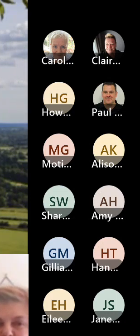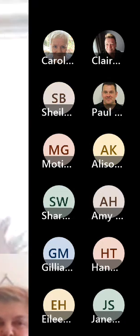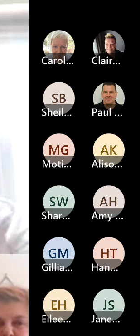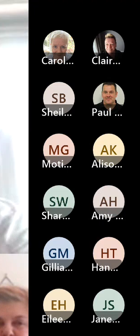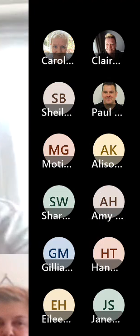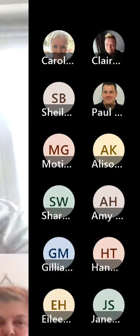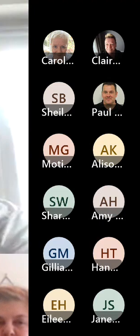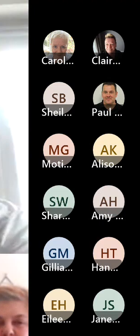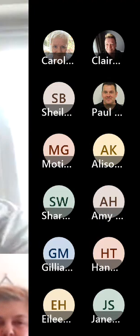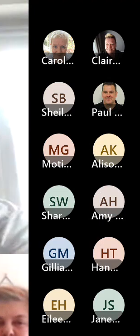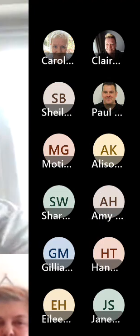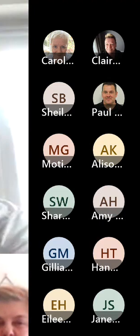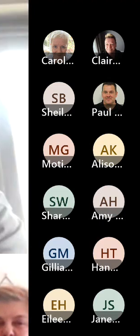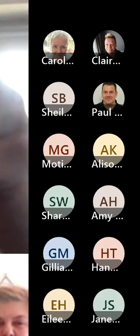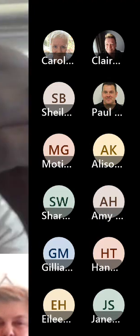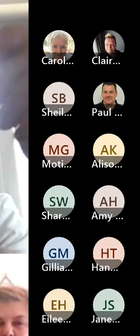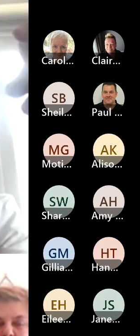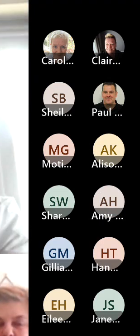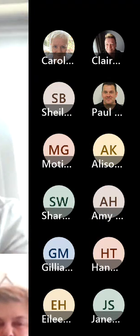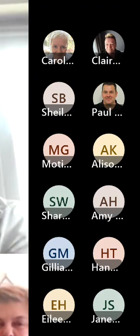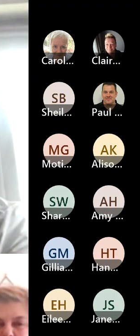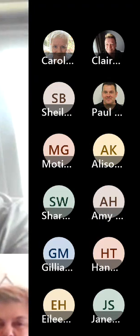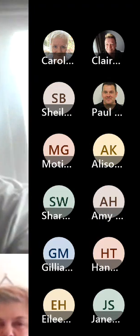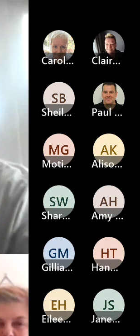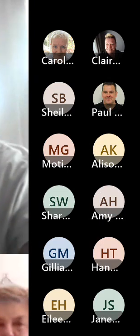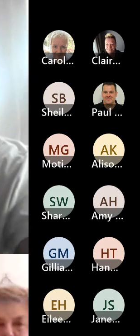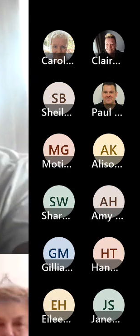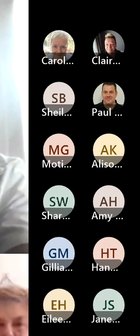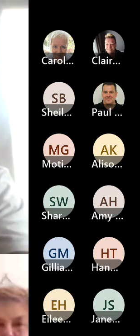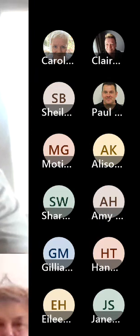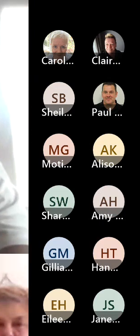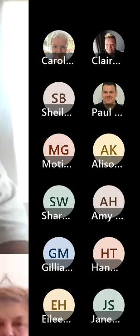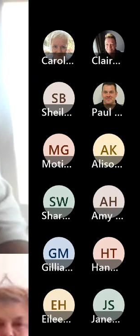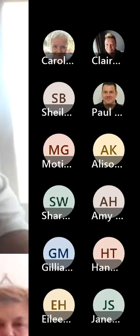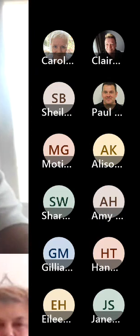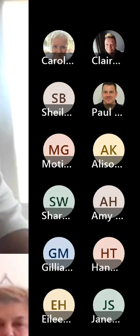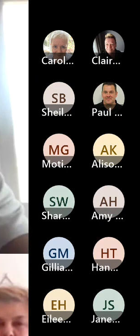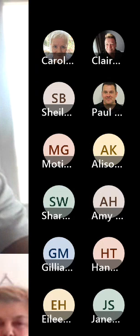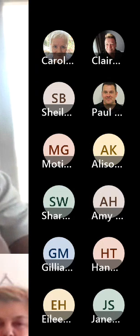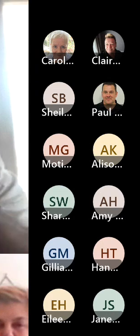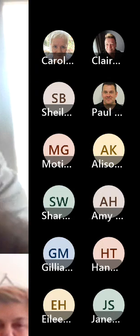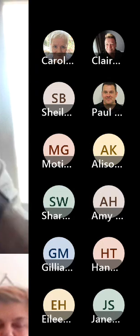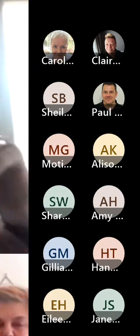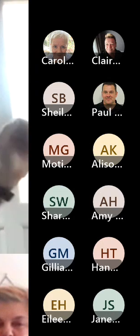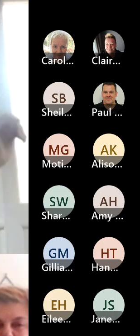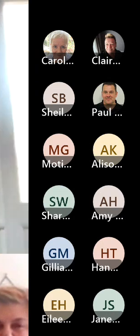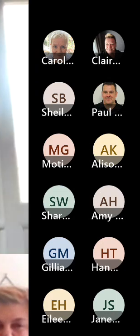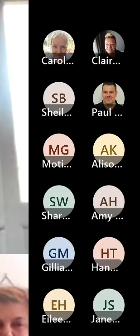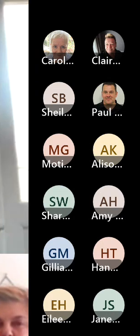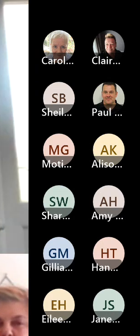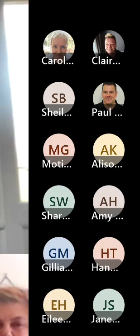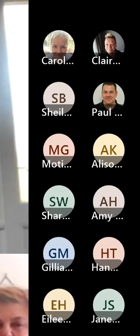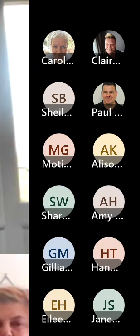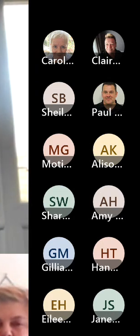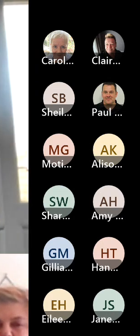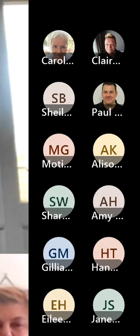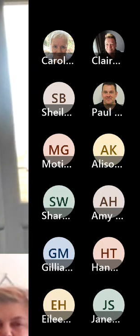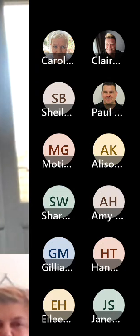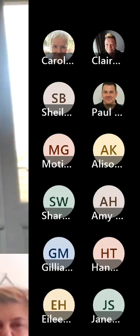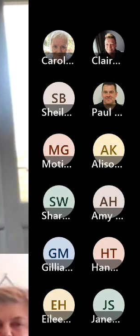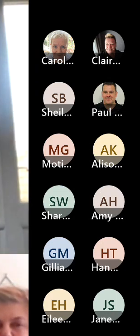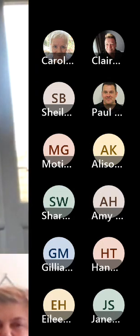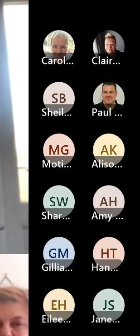But in terms of, you know, people approach at end of life or just sudden bereavements, as that happened to yourself, clearly that is an